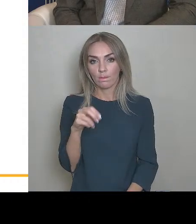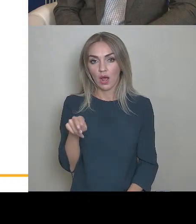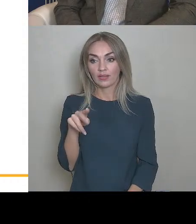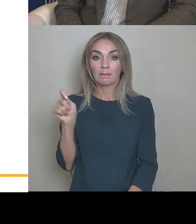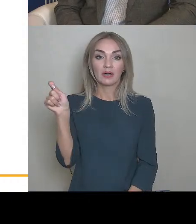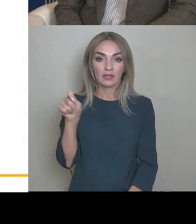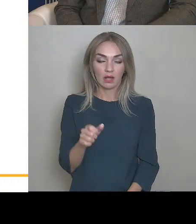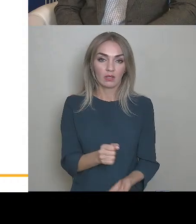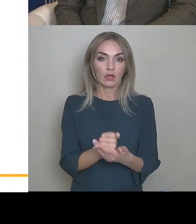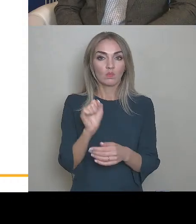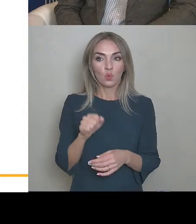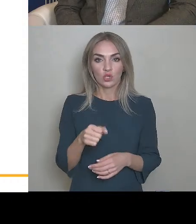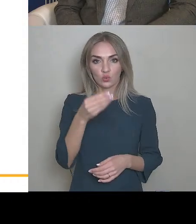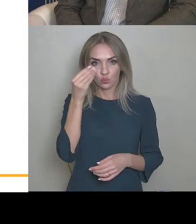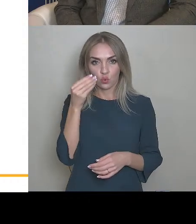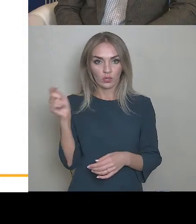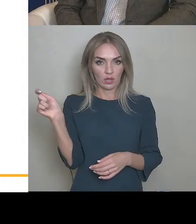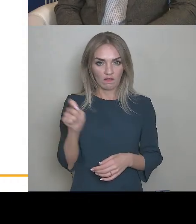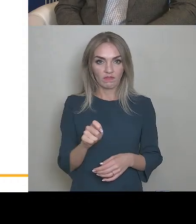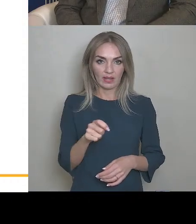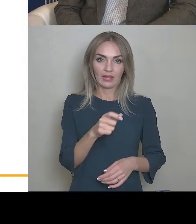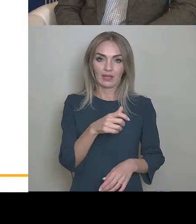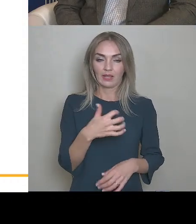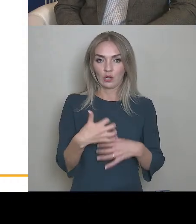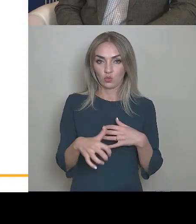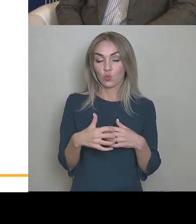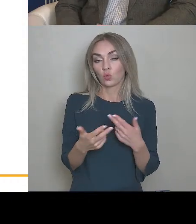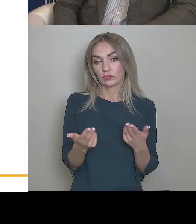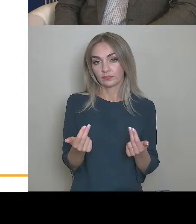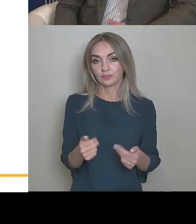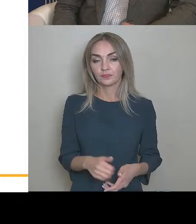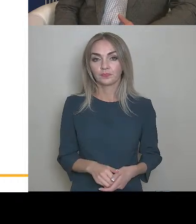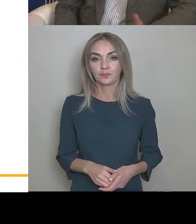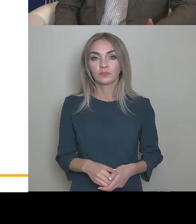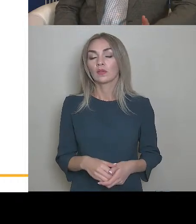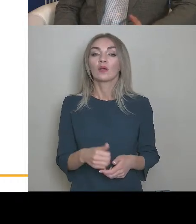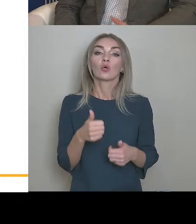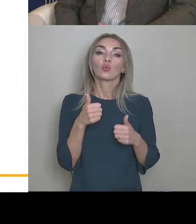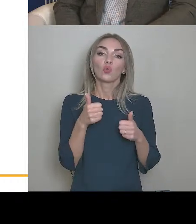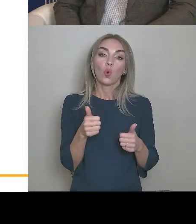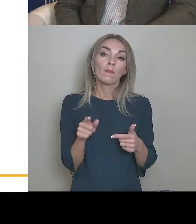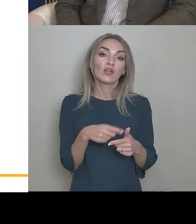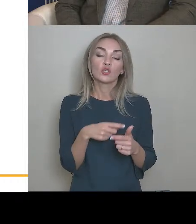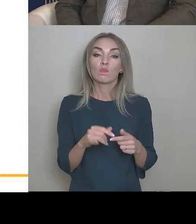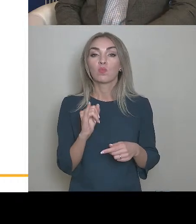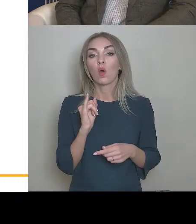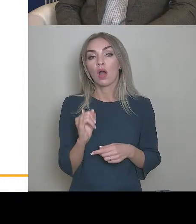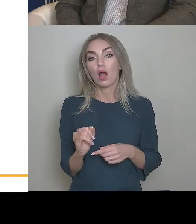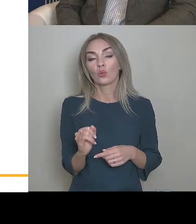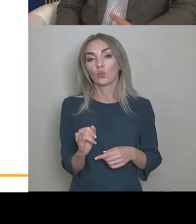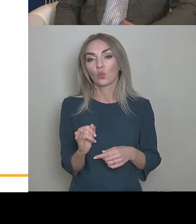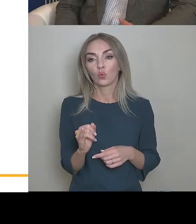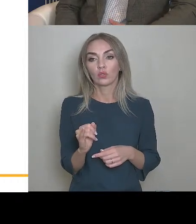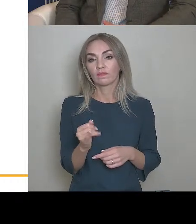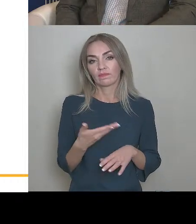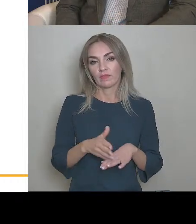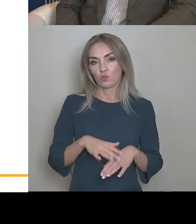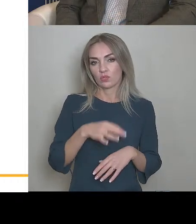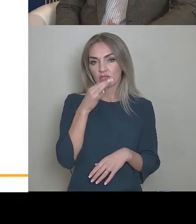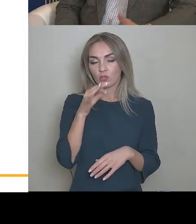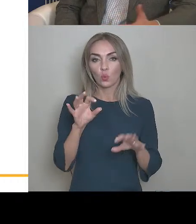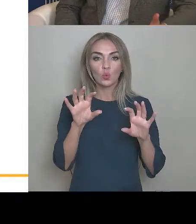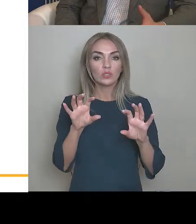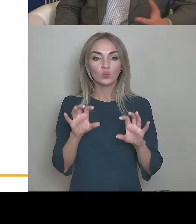can claim and run. So, well, it could be the person from a different region. Whether it is good or